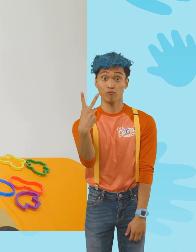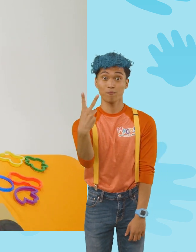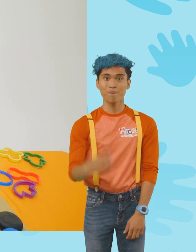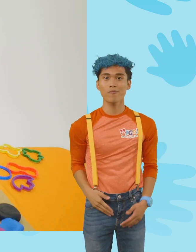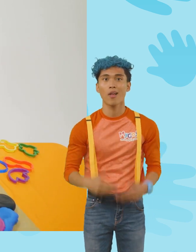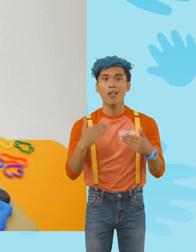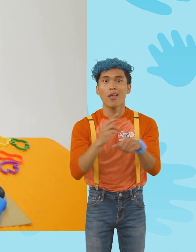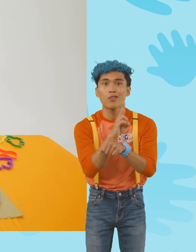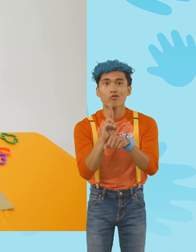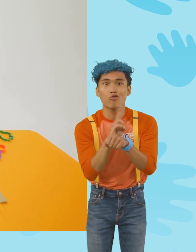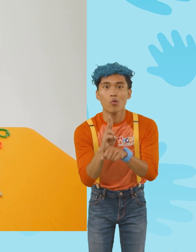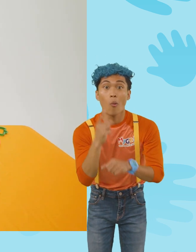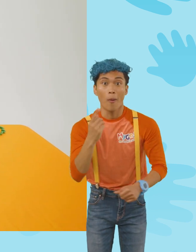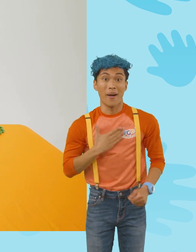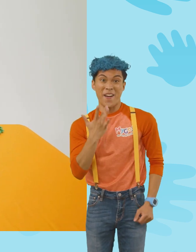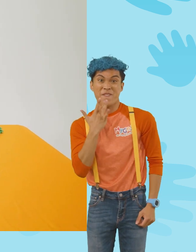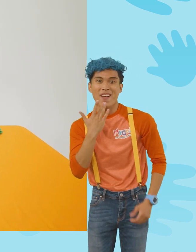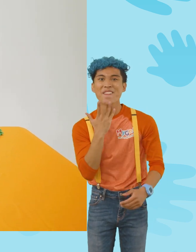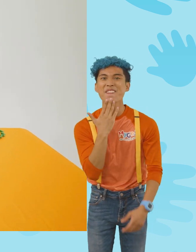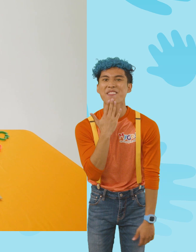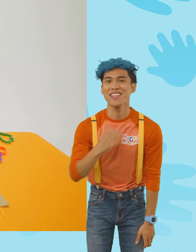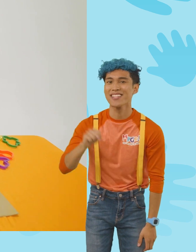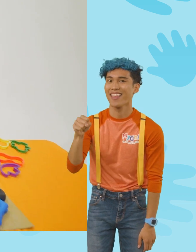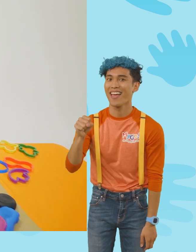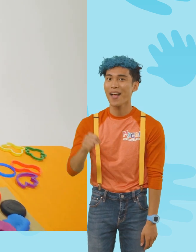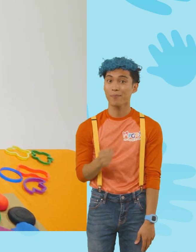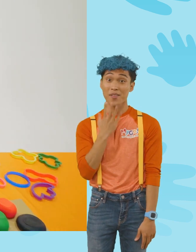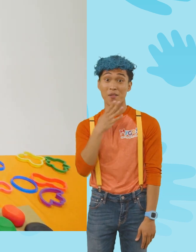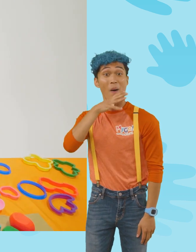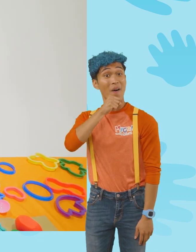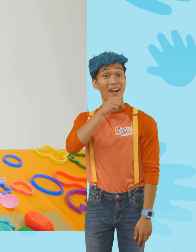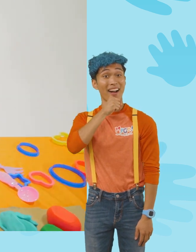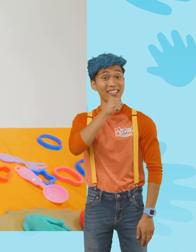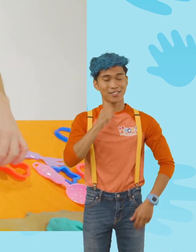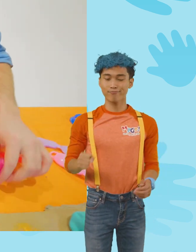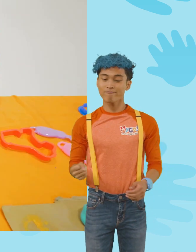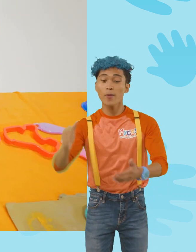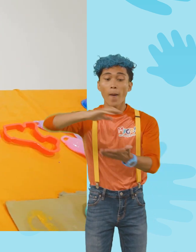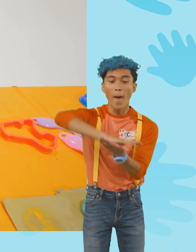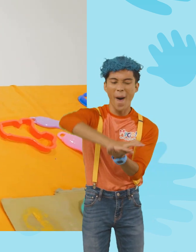Let's use one of my favorite two colors. Yeah, the color orange.